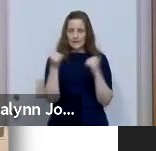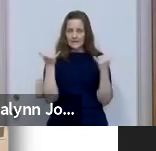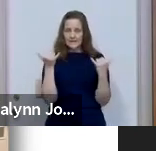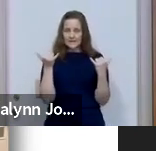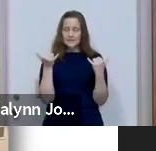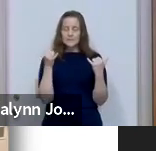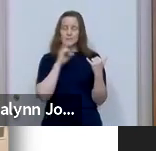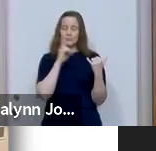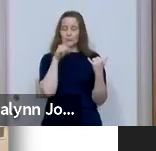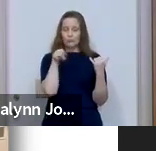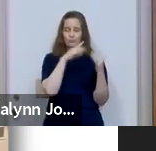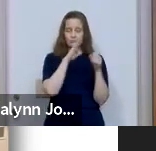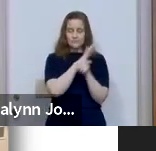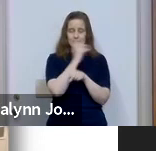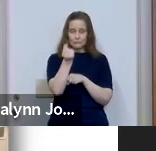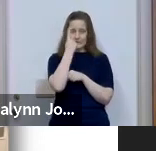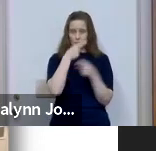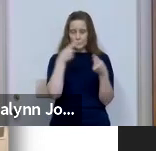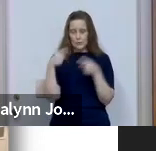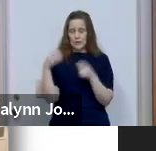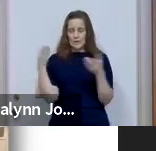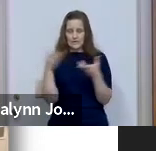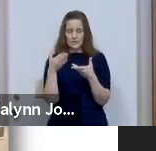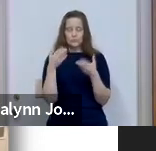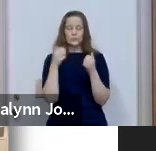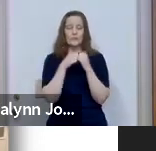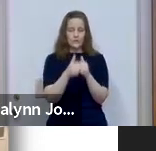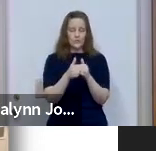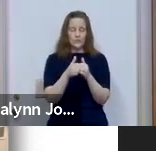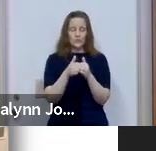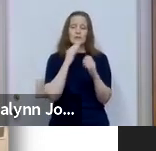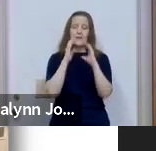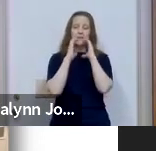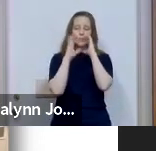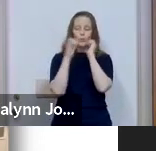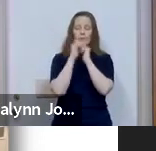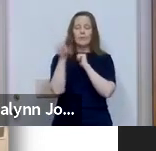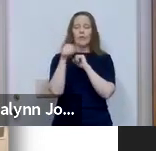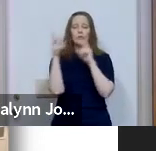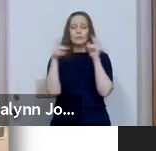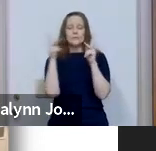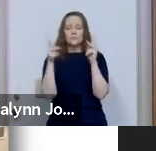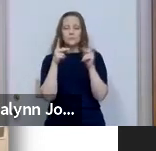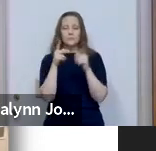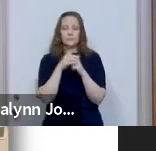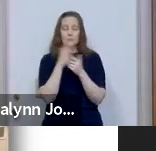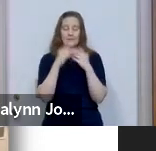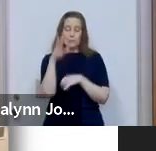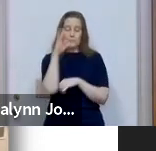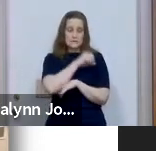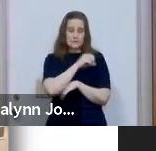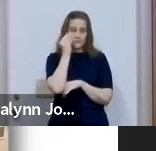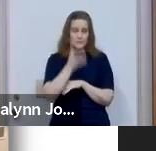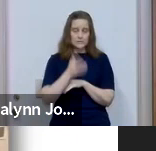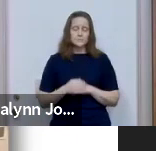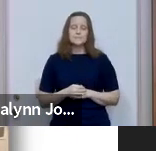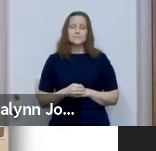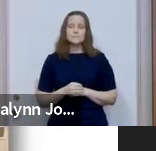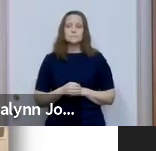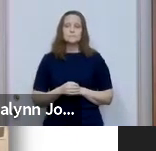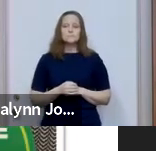sure you understand what's going on around you and communicating it to other people who may have missed the information. Next slide.